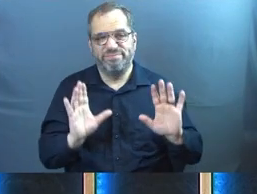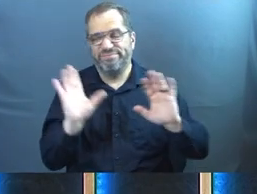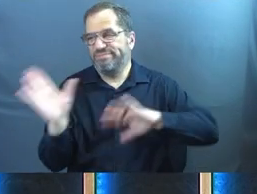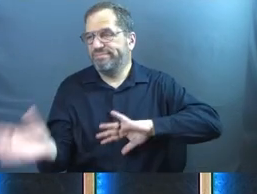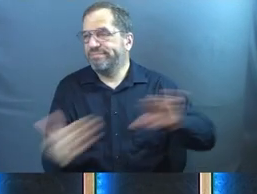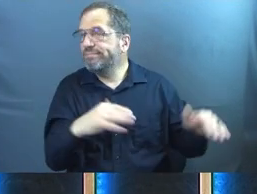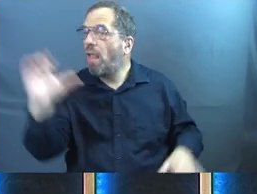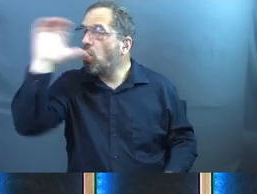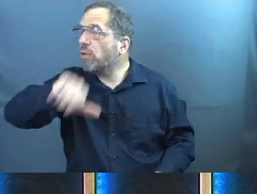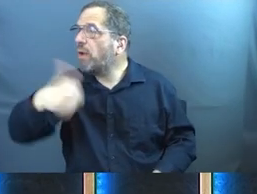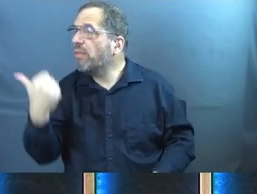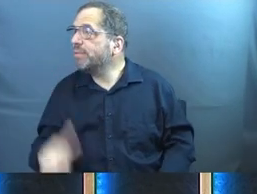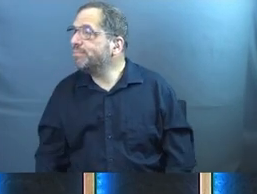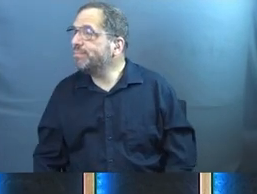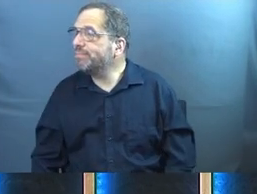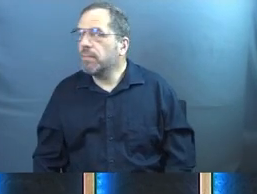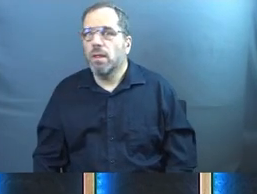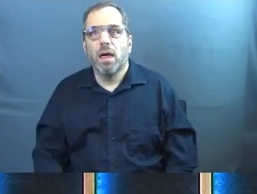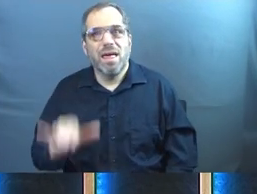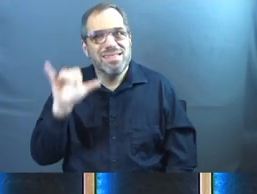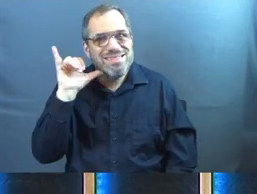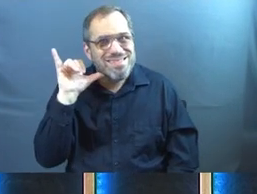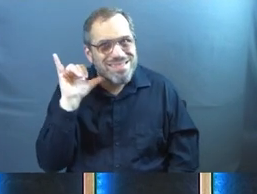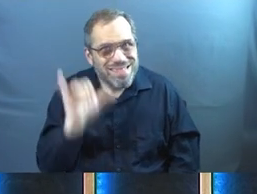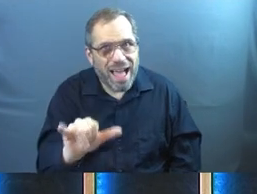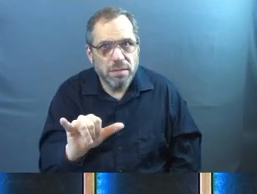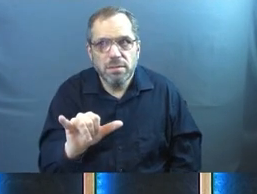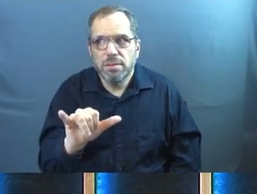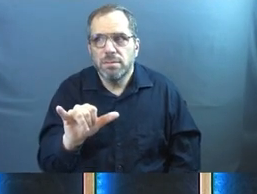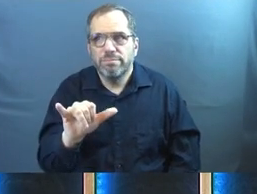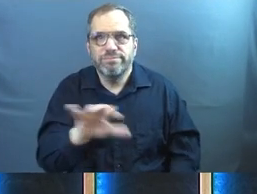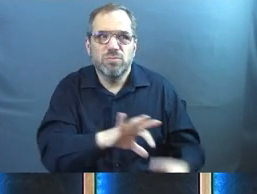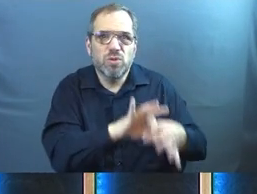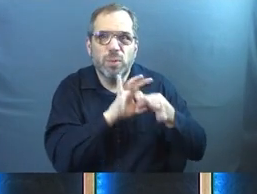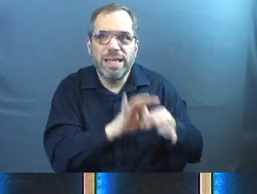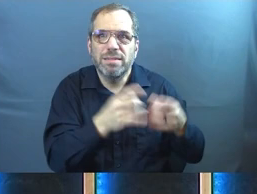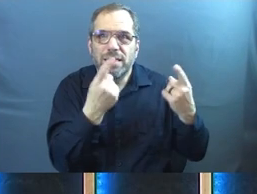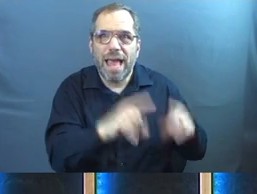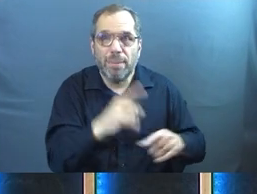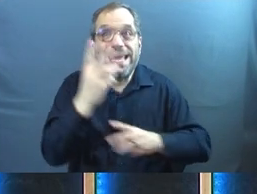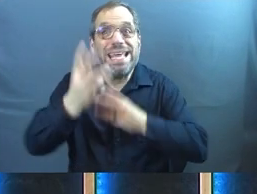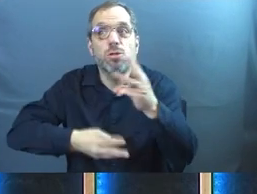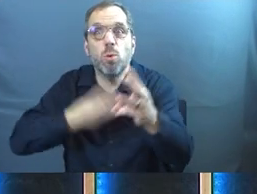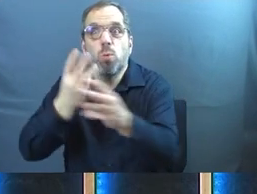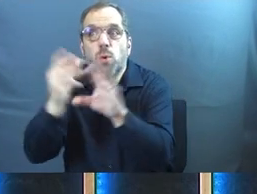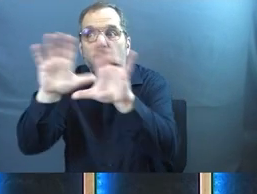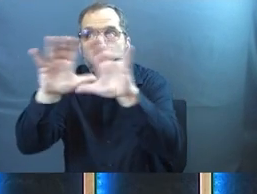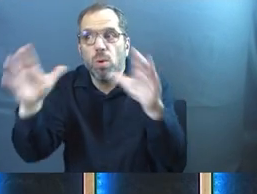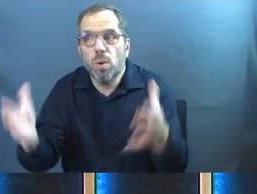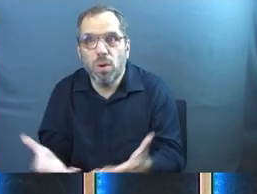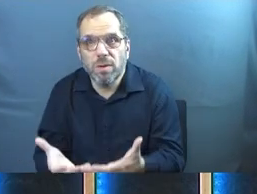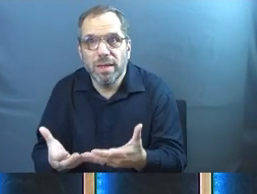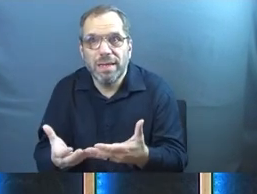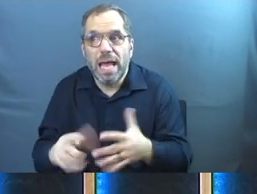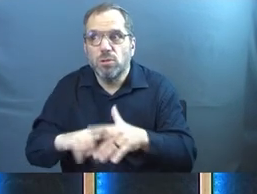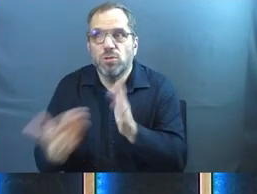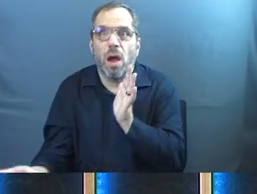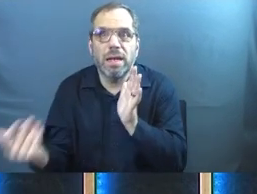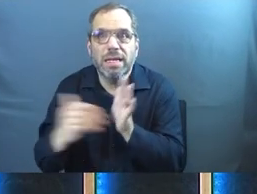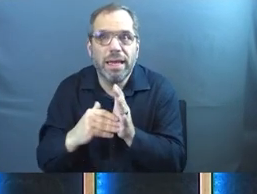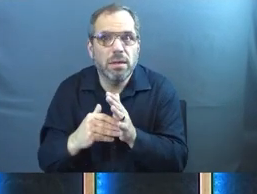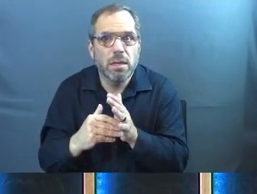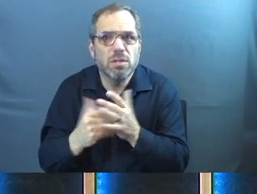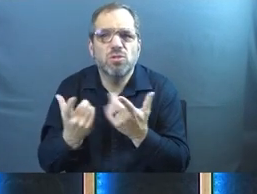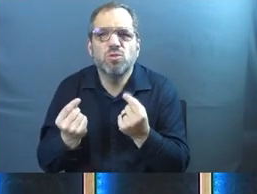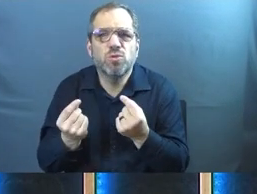again. And this is kind of how the relationships go out in the world. And when you go and you start again,